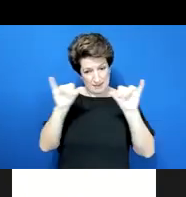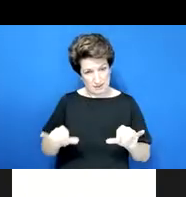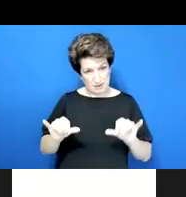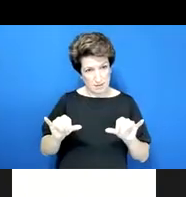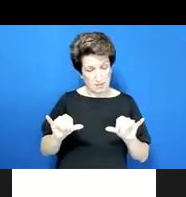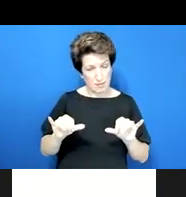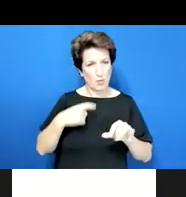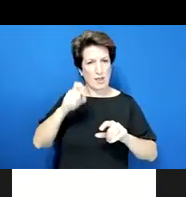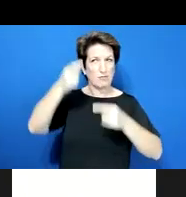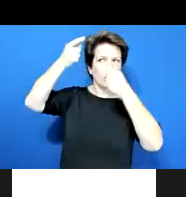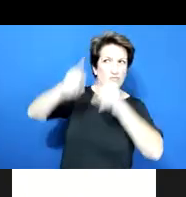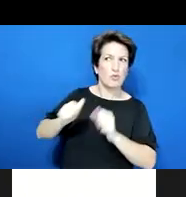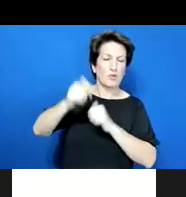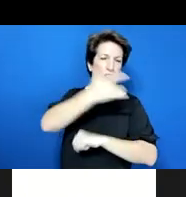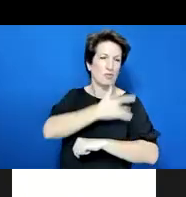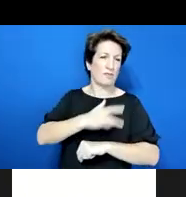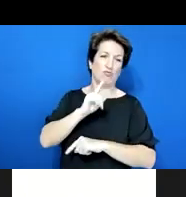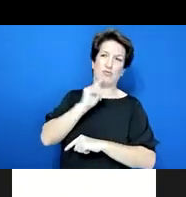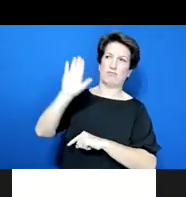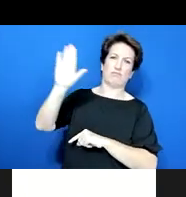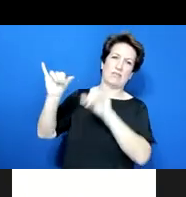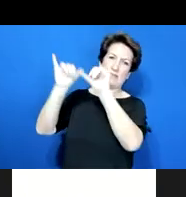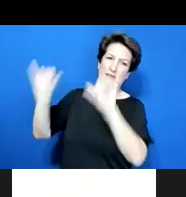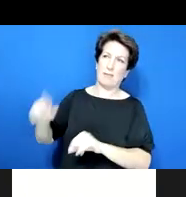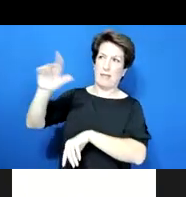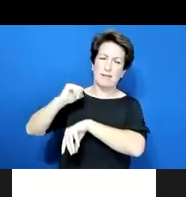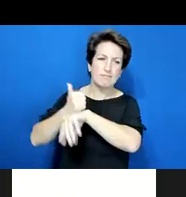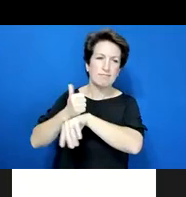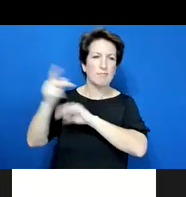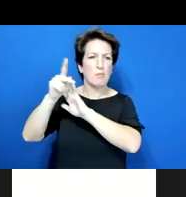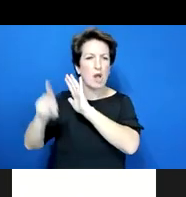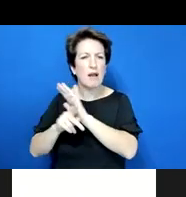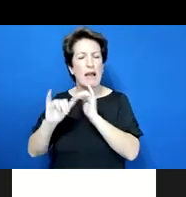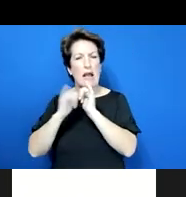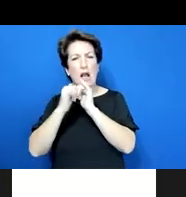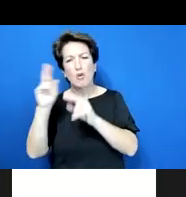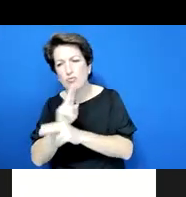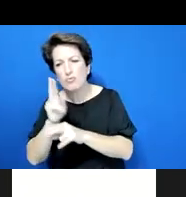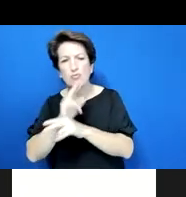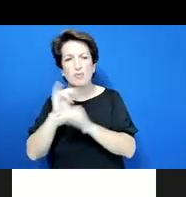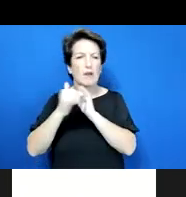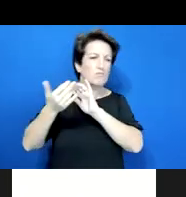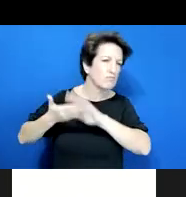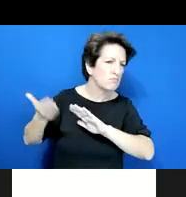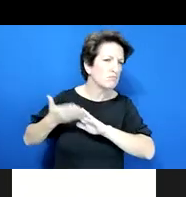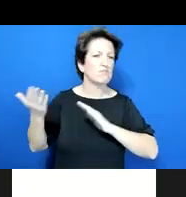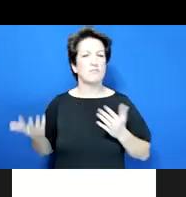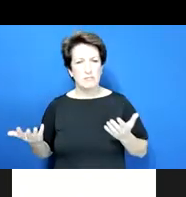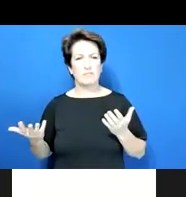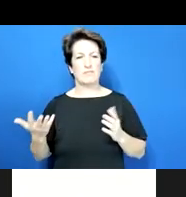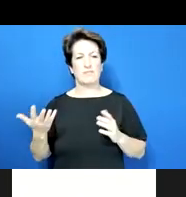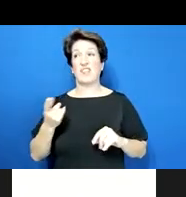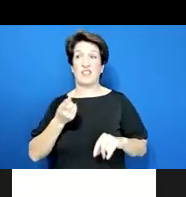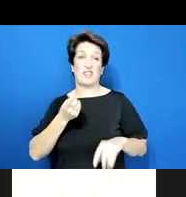with the province because it is their system, and they set policy for its use, and they have limited